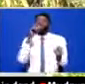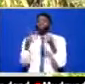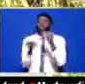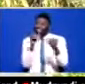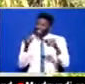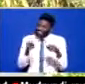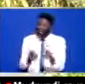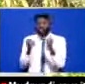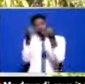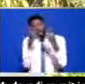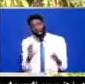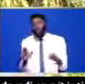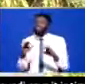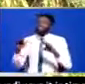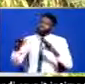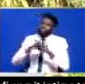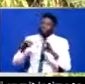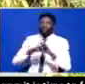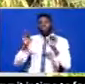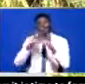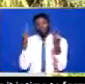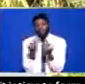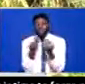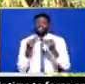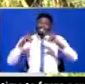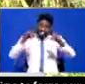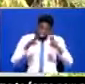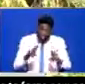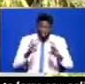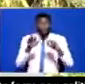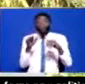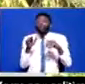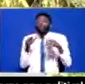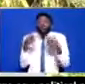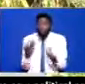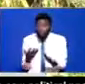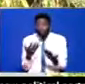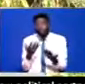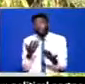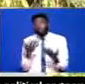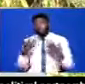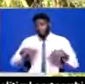their loved ones, they are searching their loved ones, or they are nursing their loved ones